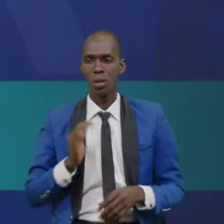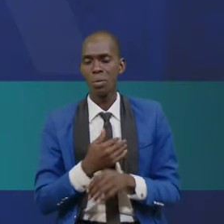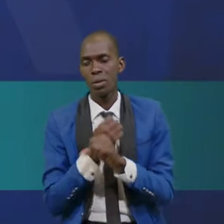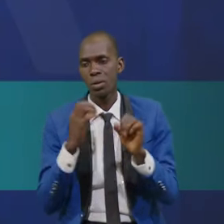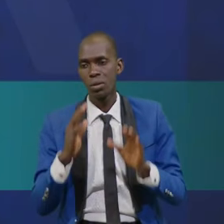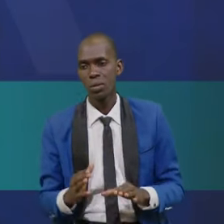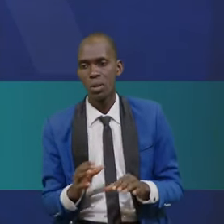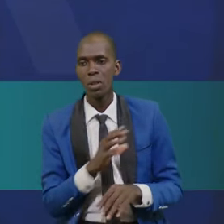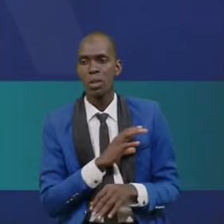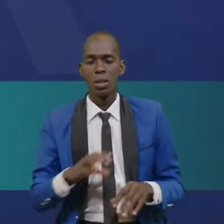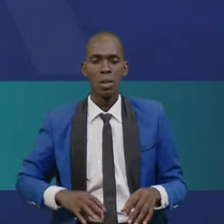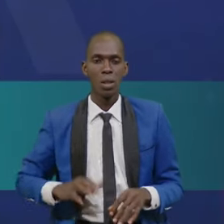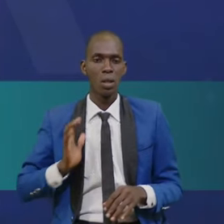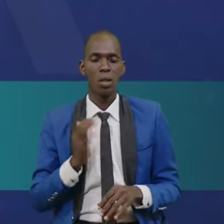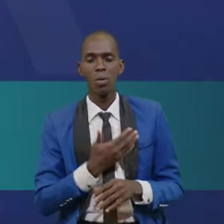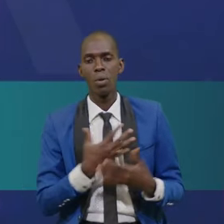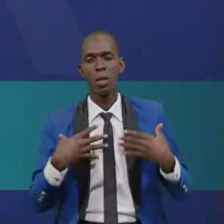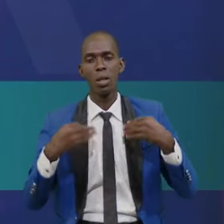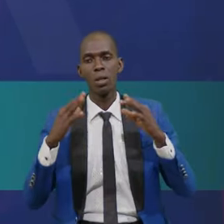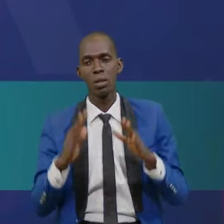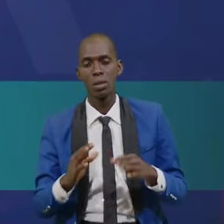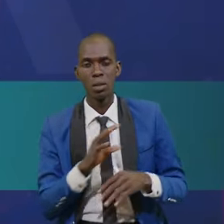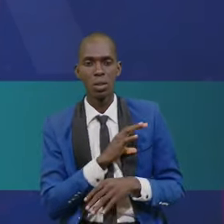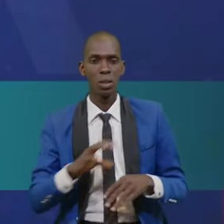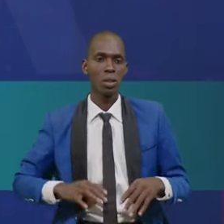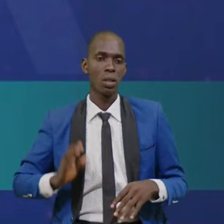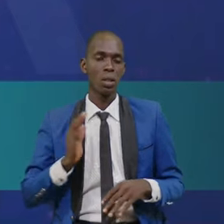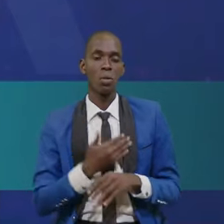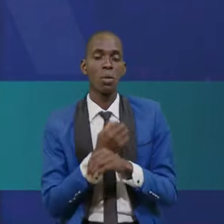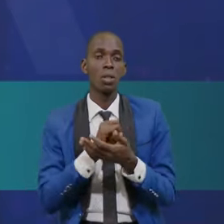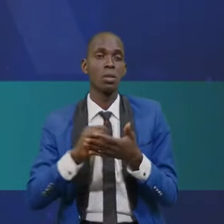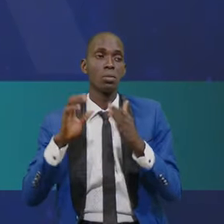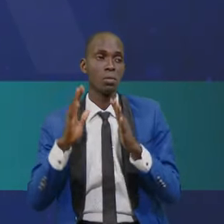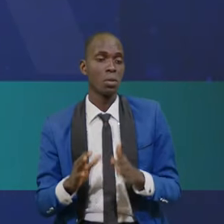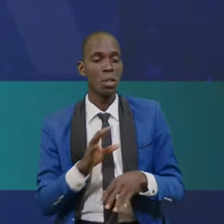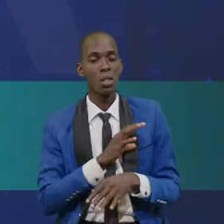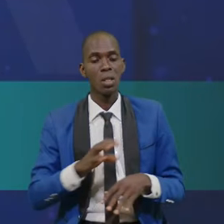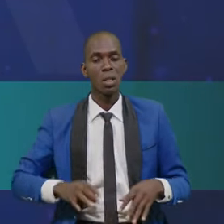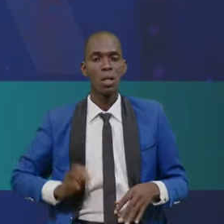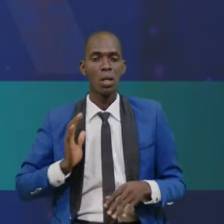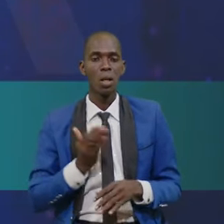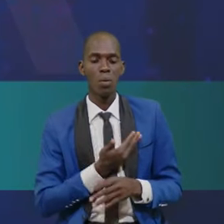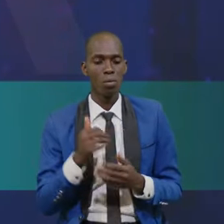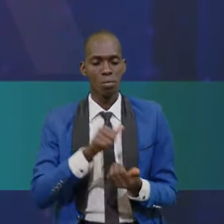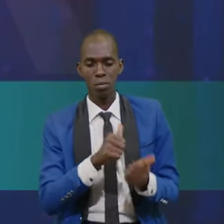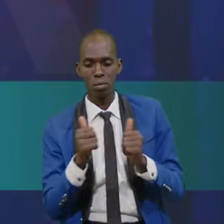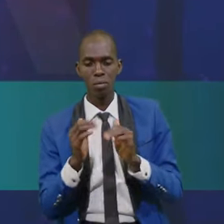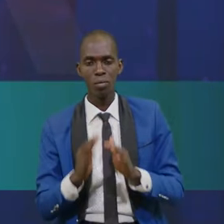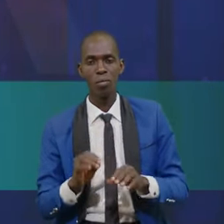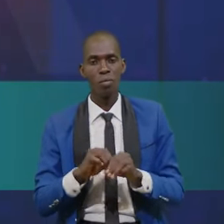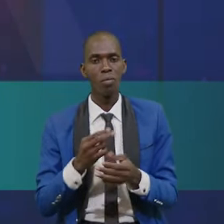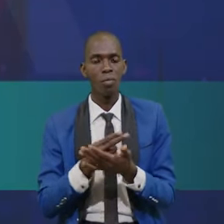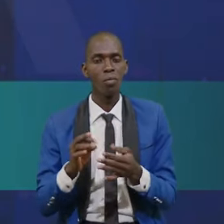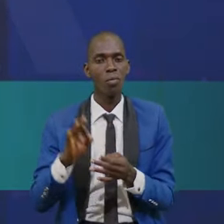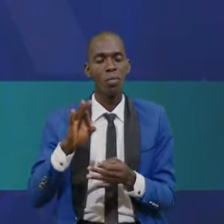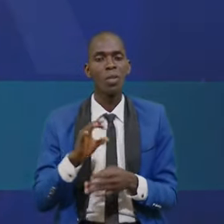healer. Christ, our sanctifier. Christ, our baptizer in the Holy Ghost. Christ, the